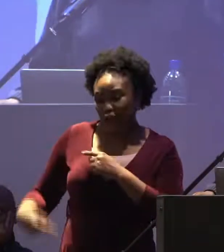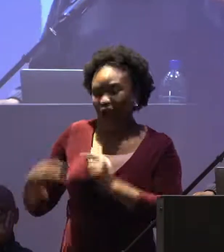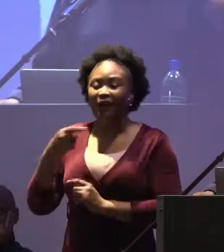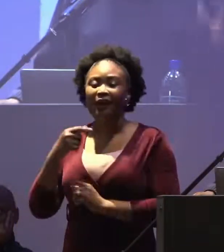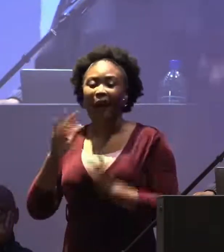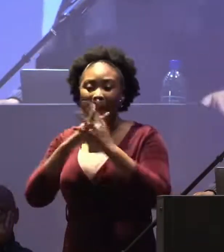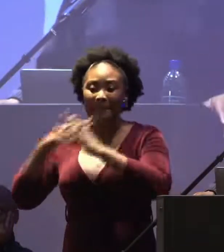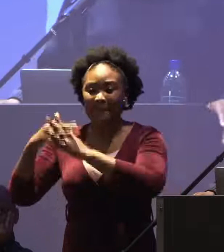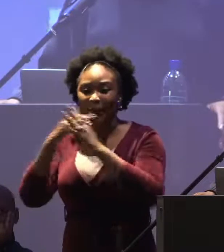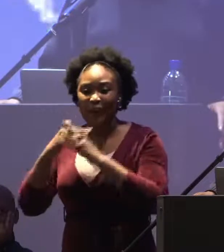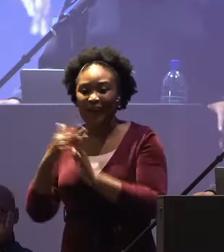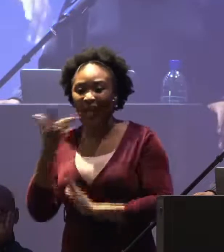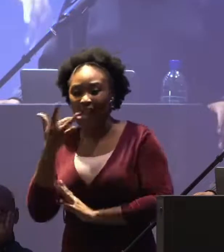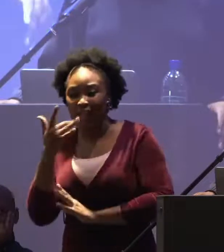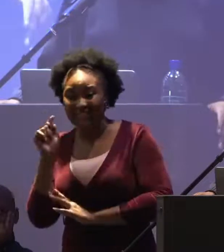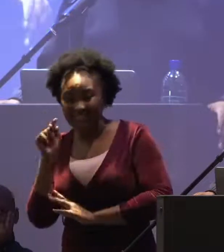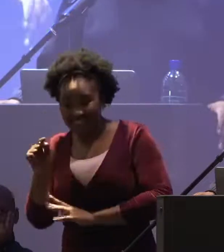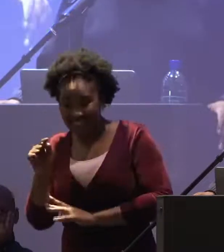cinema.